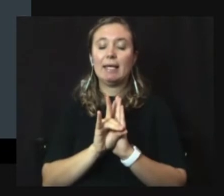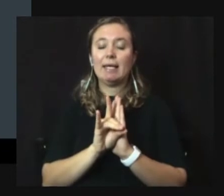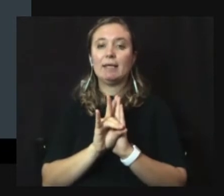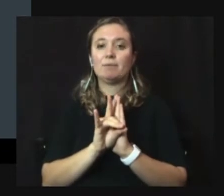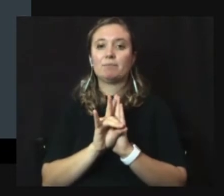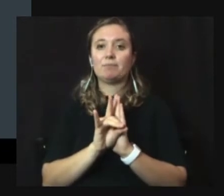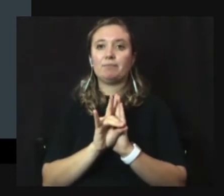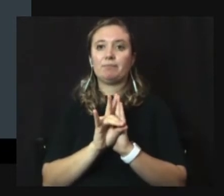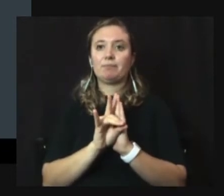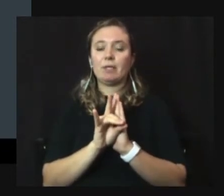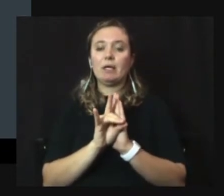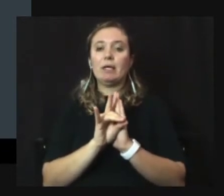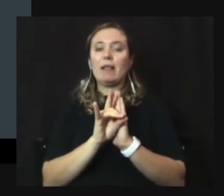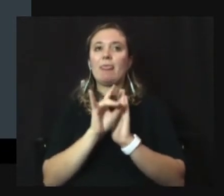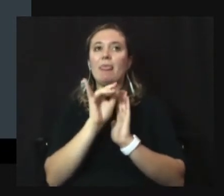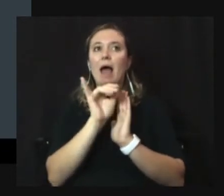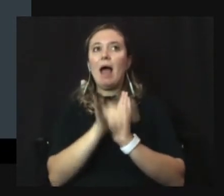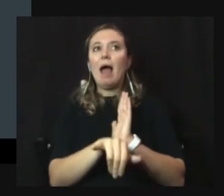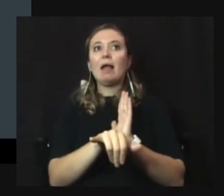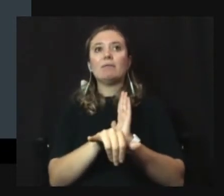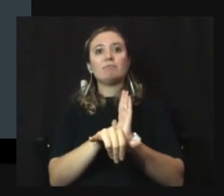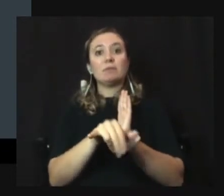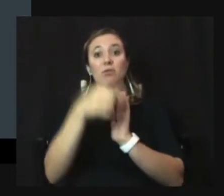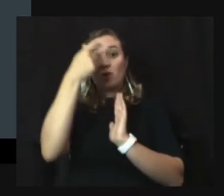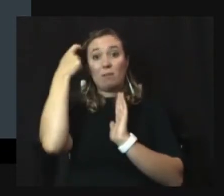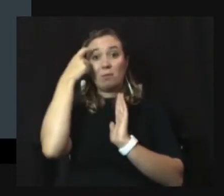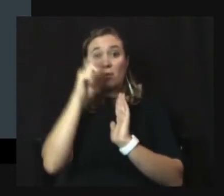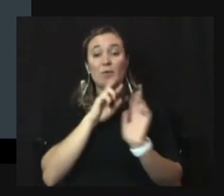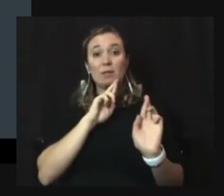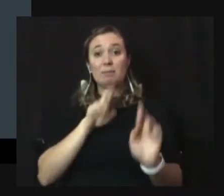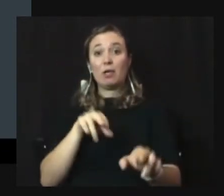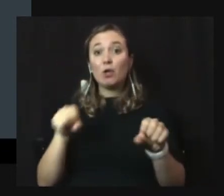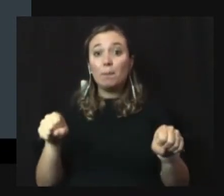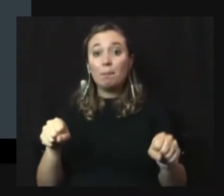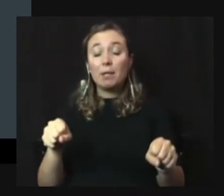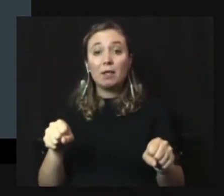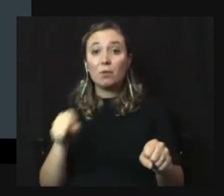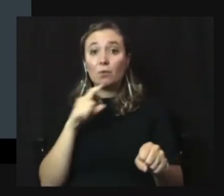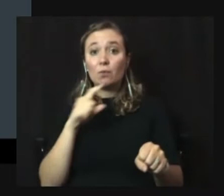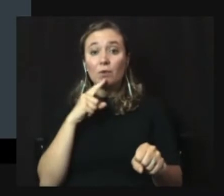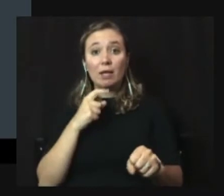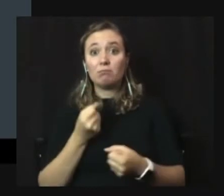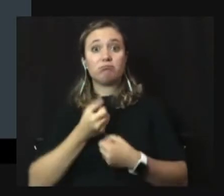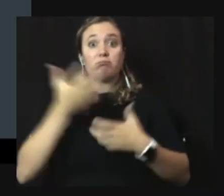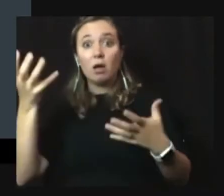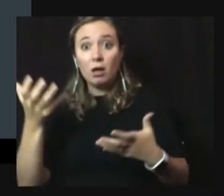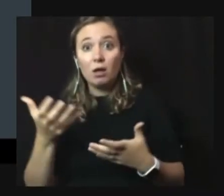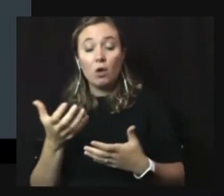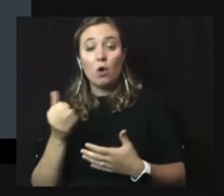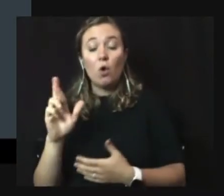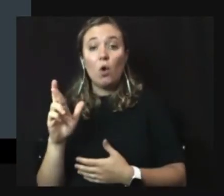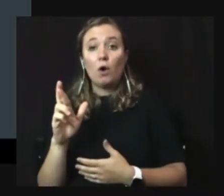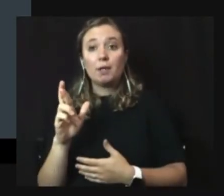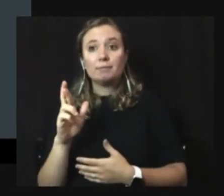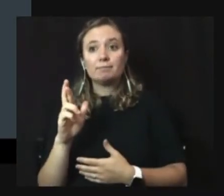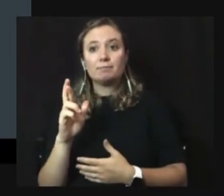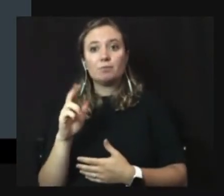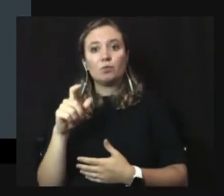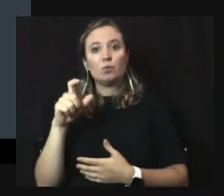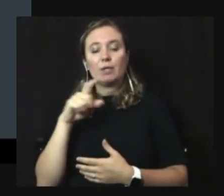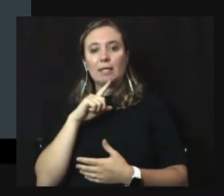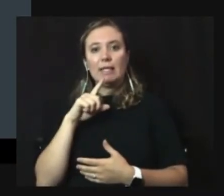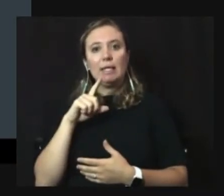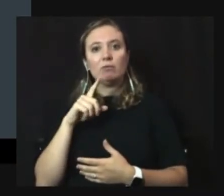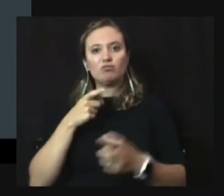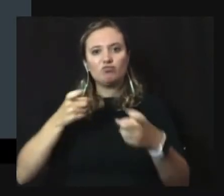response might look like an outburst. It might look like demanding behavior.